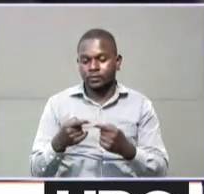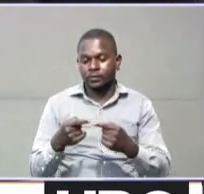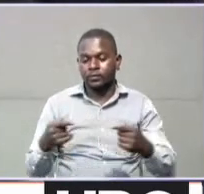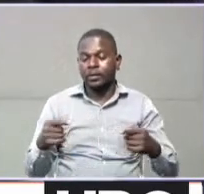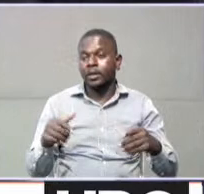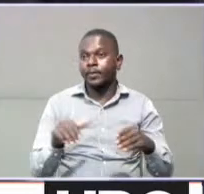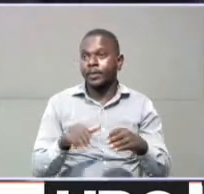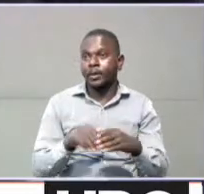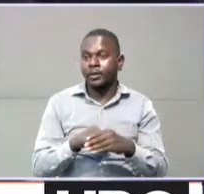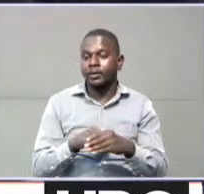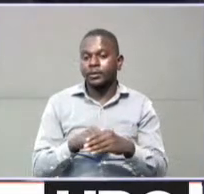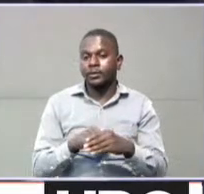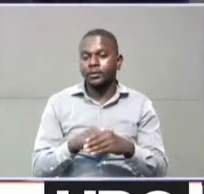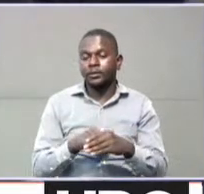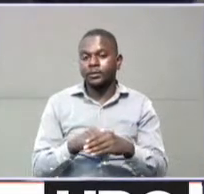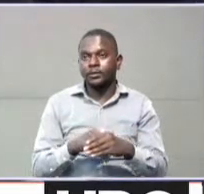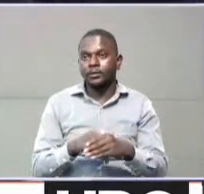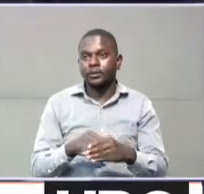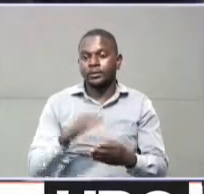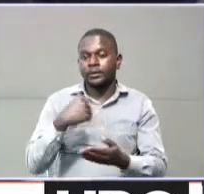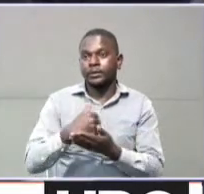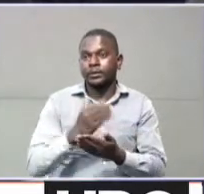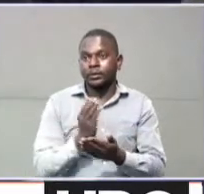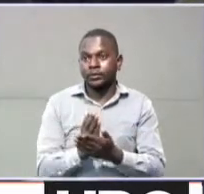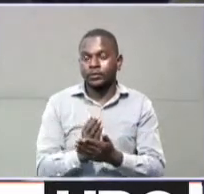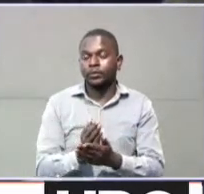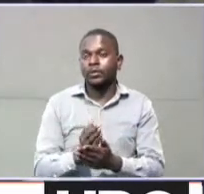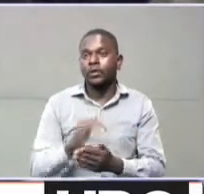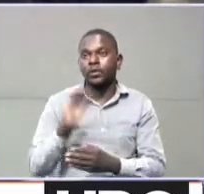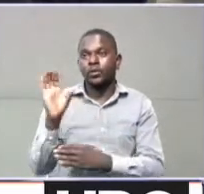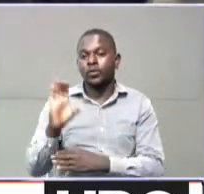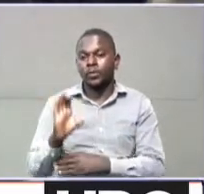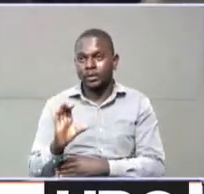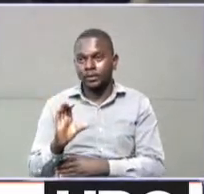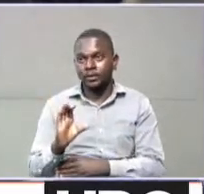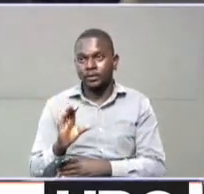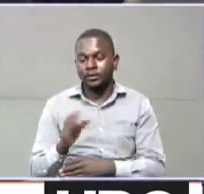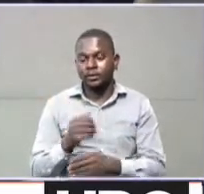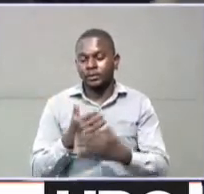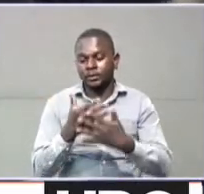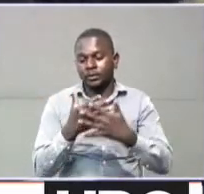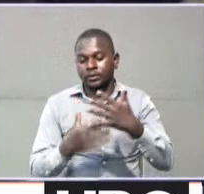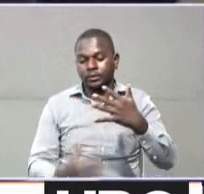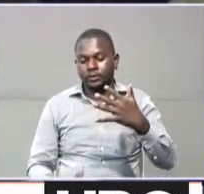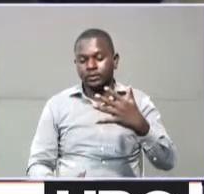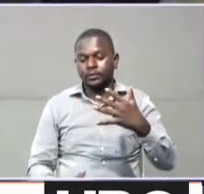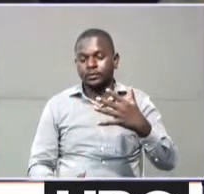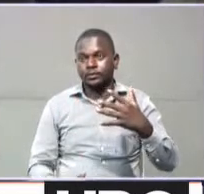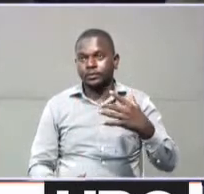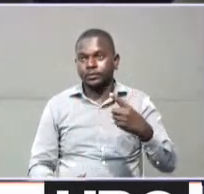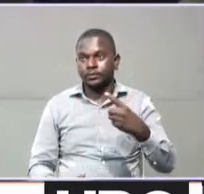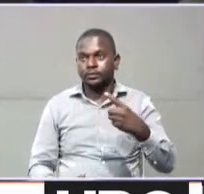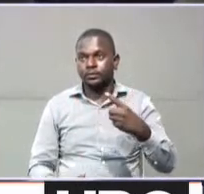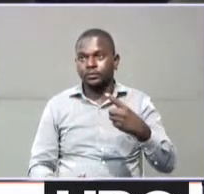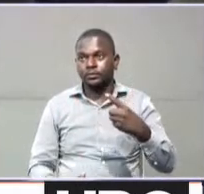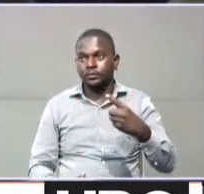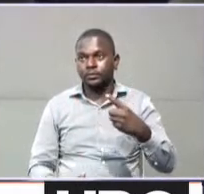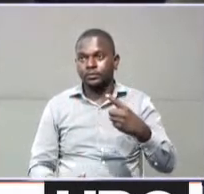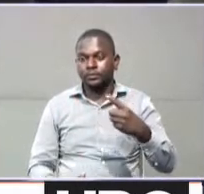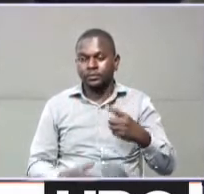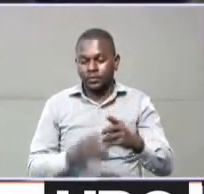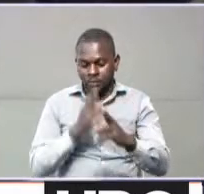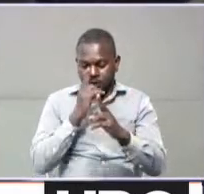members to the sector committees as for us the